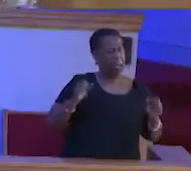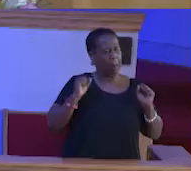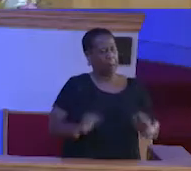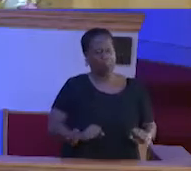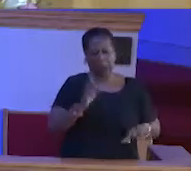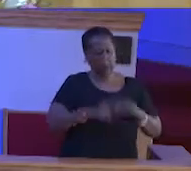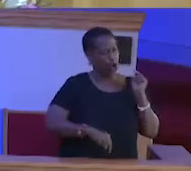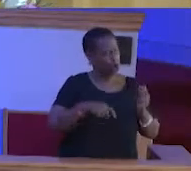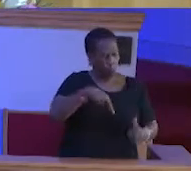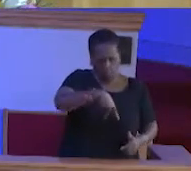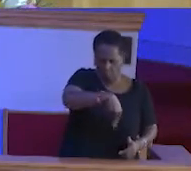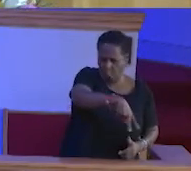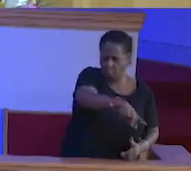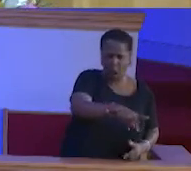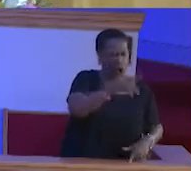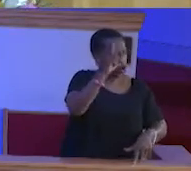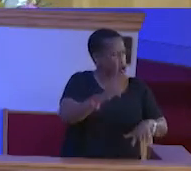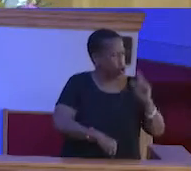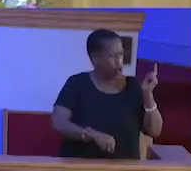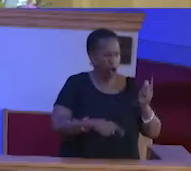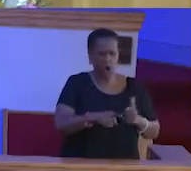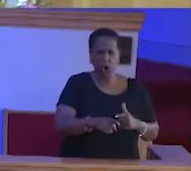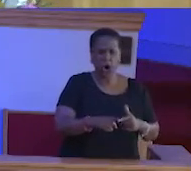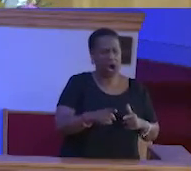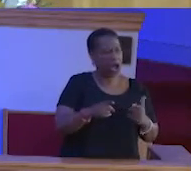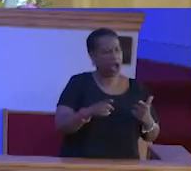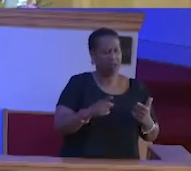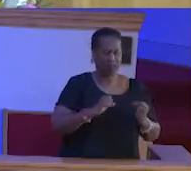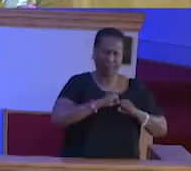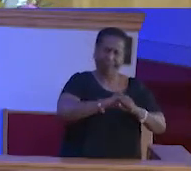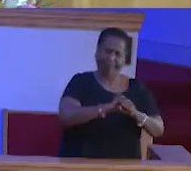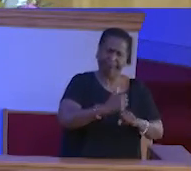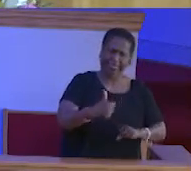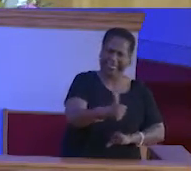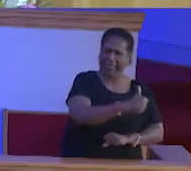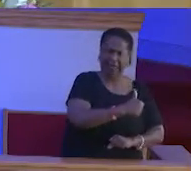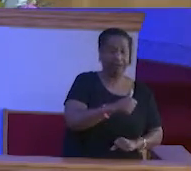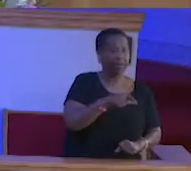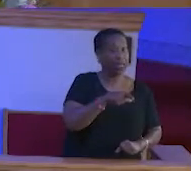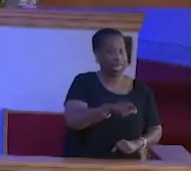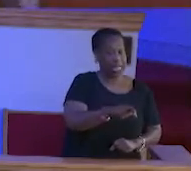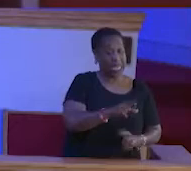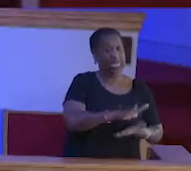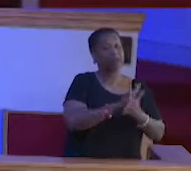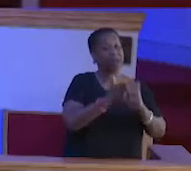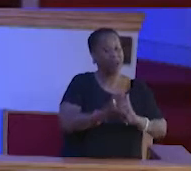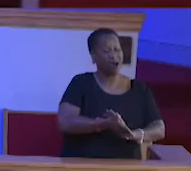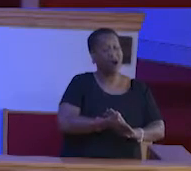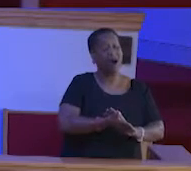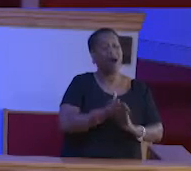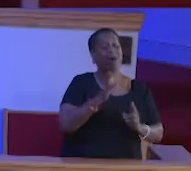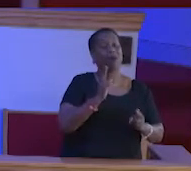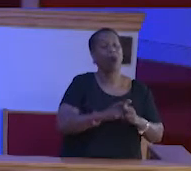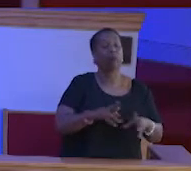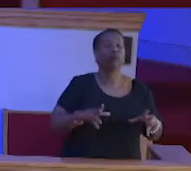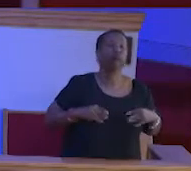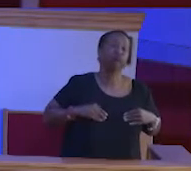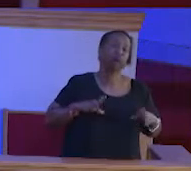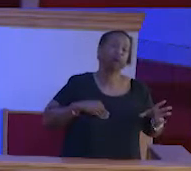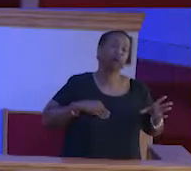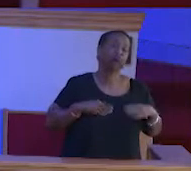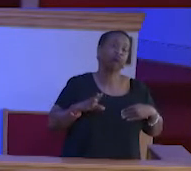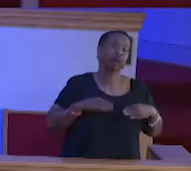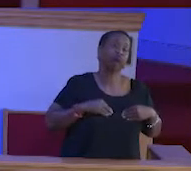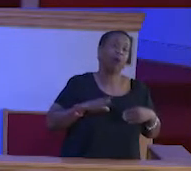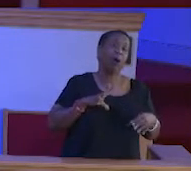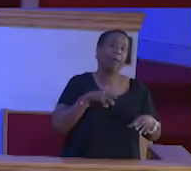ability to walk, the ability to fend for oneself. No, he has become a passive